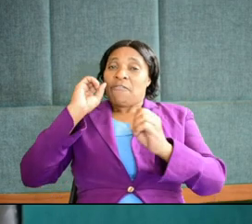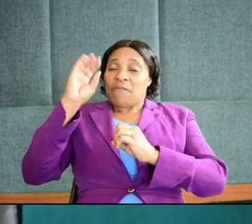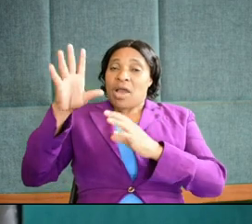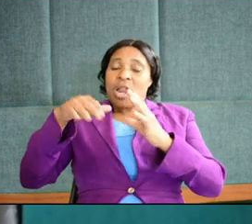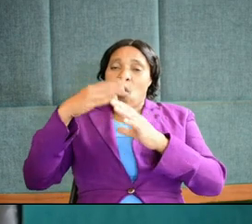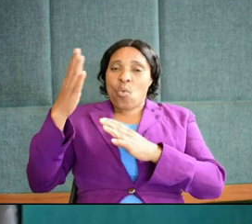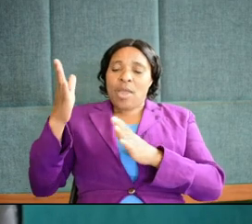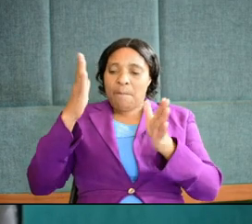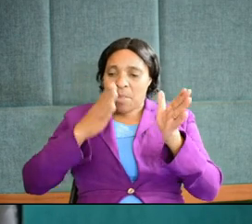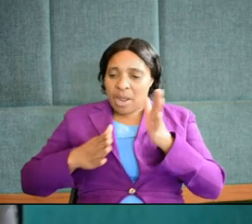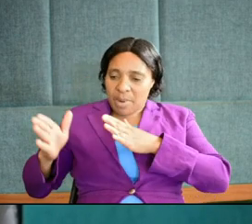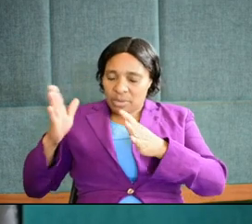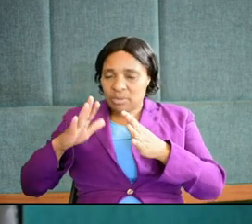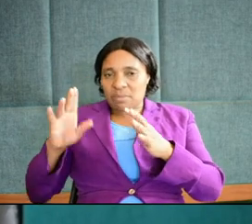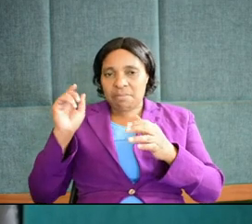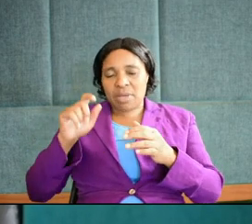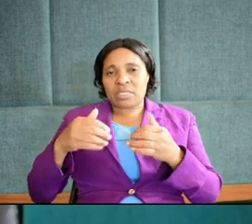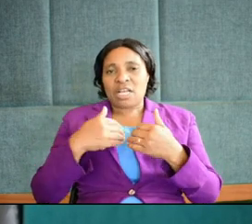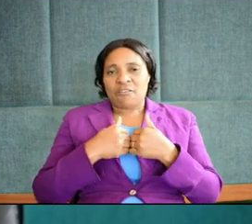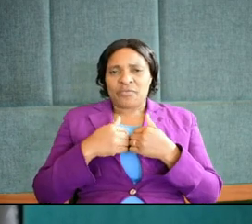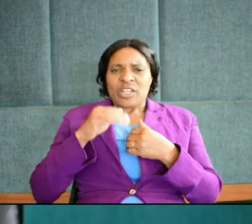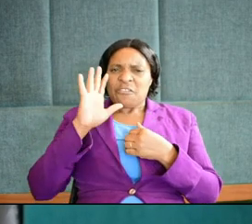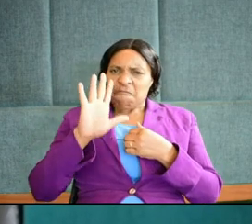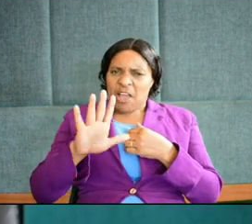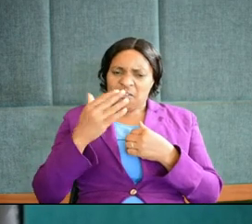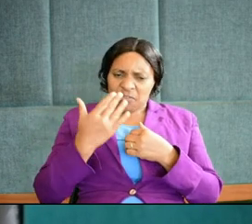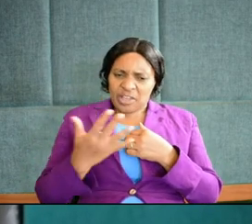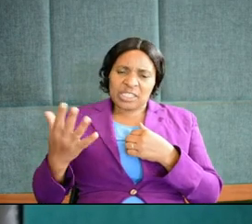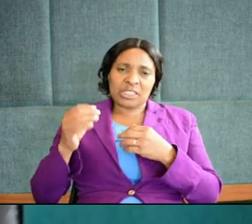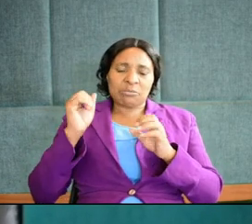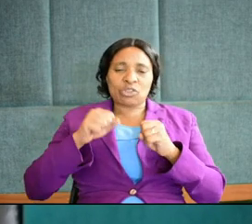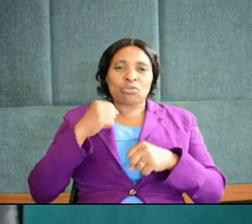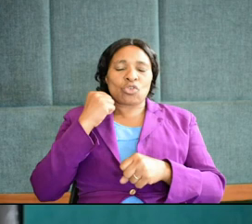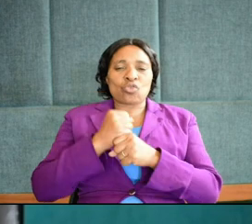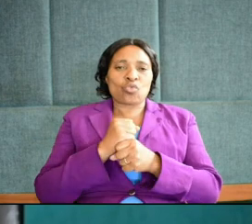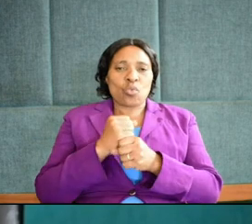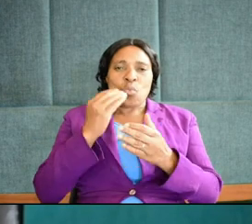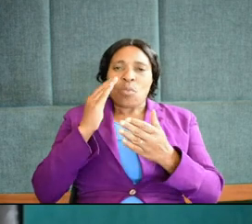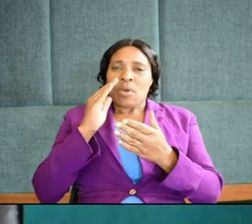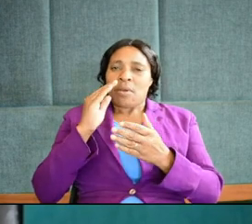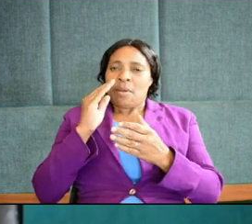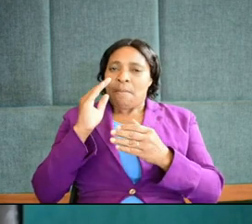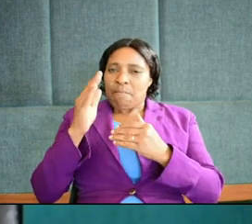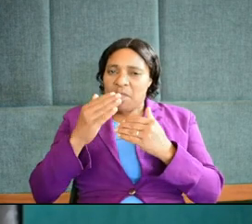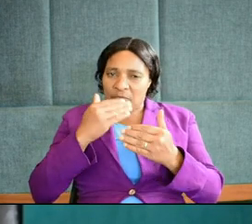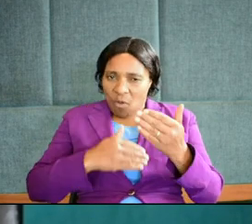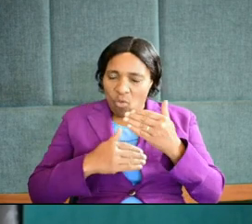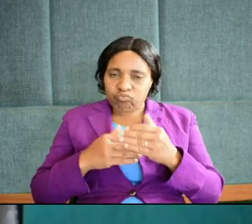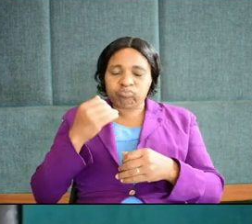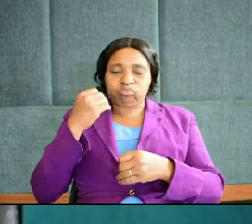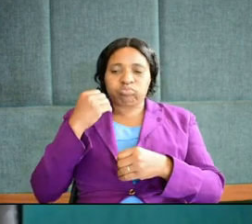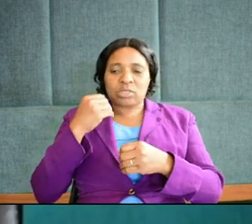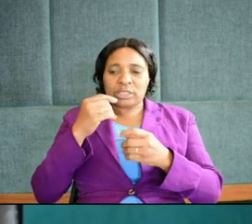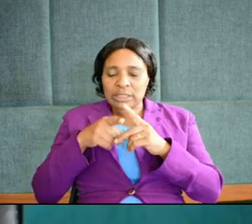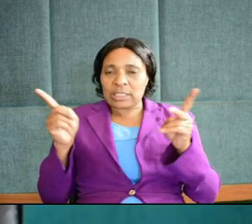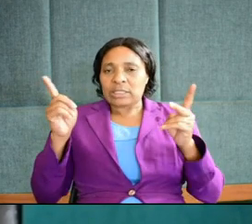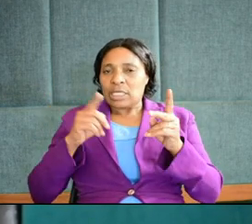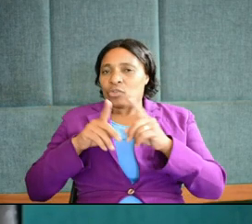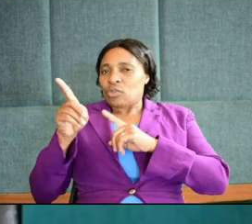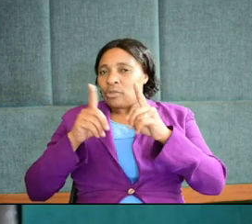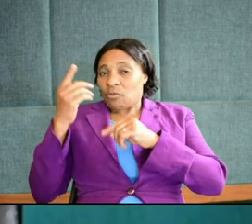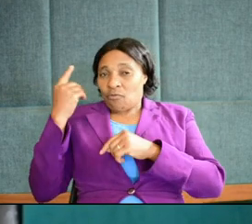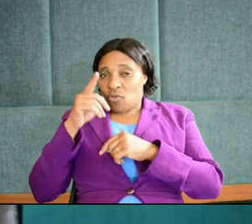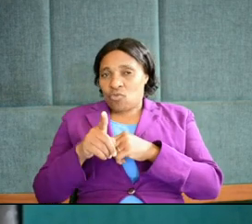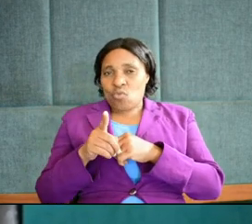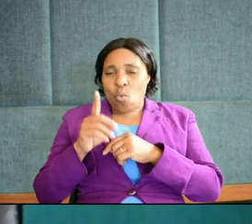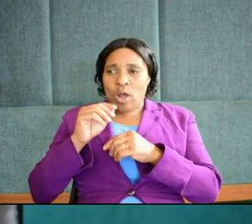some preparation. List 5 things you must do before embarking on any trip. One is provided for you. And the